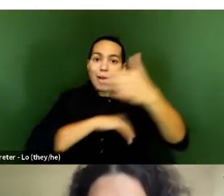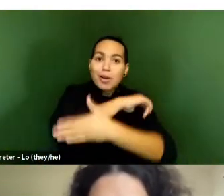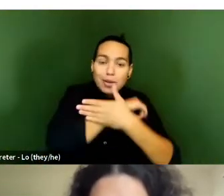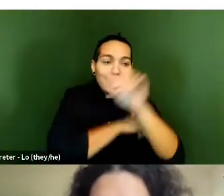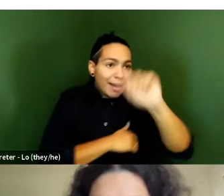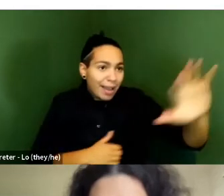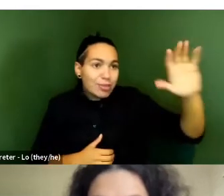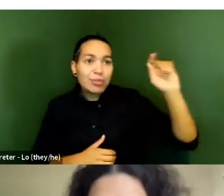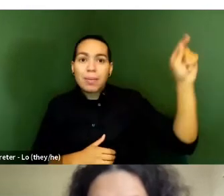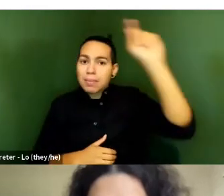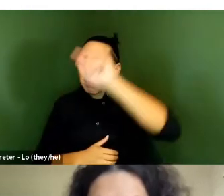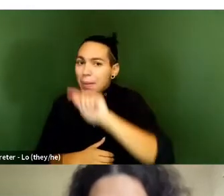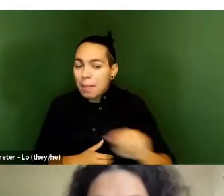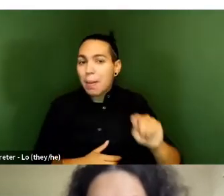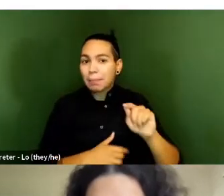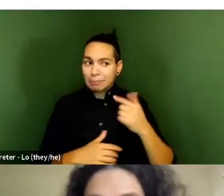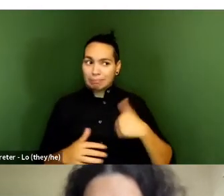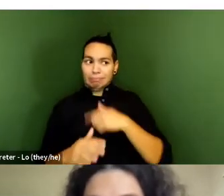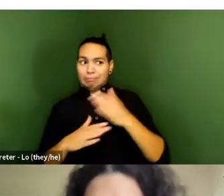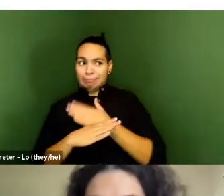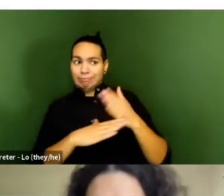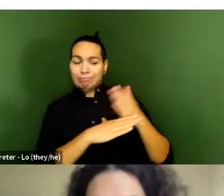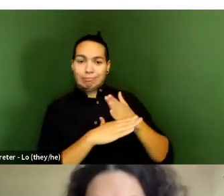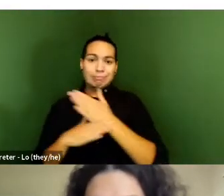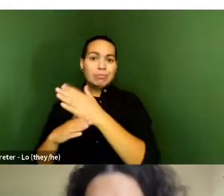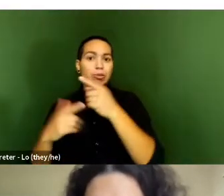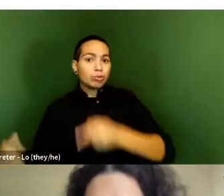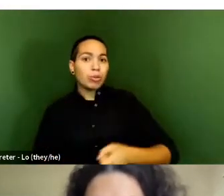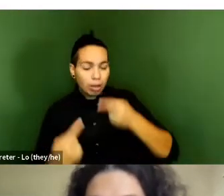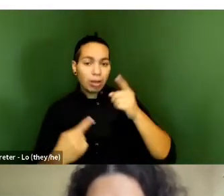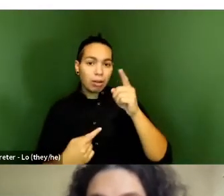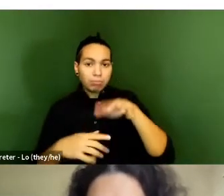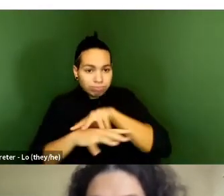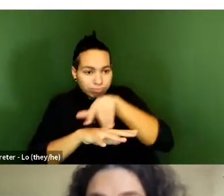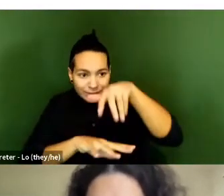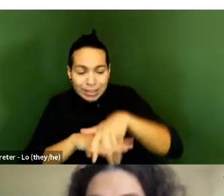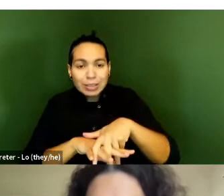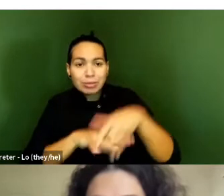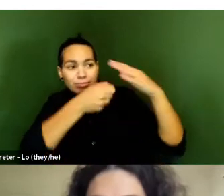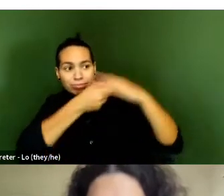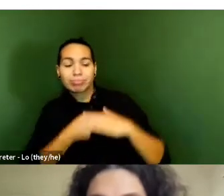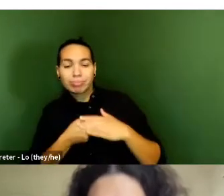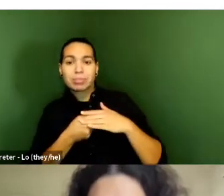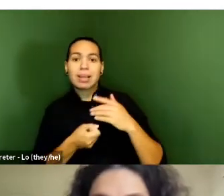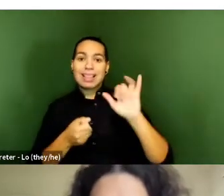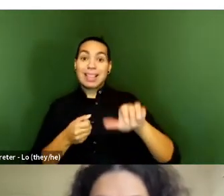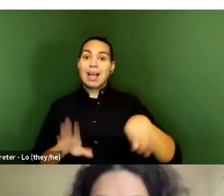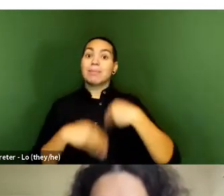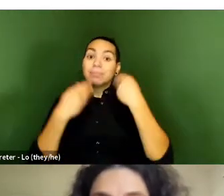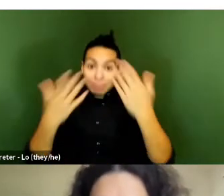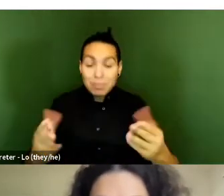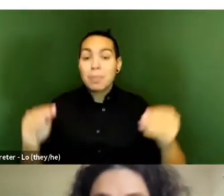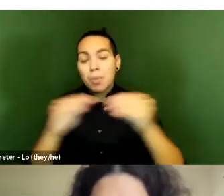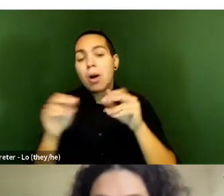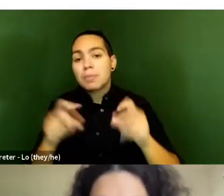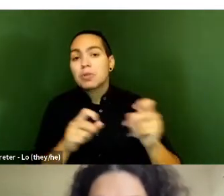Asia, and so on and so forth. I think that it means more. It means that it offers actually more pathways for solidarity